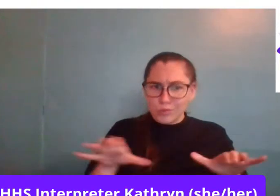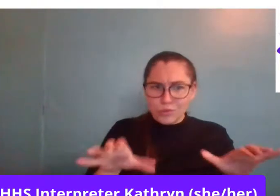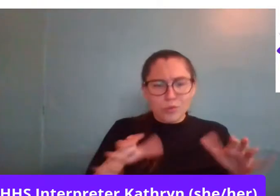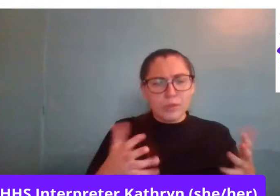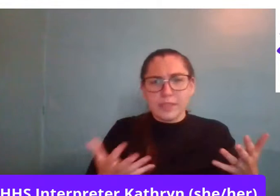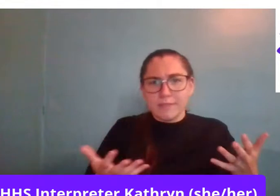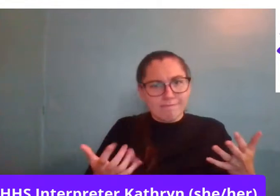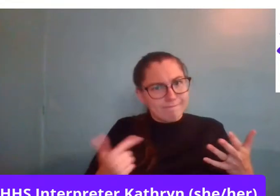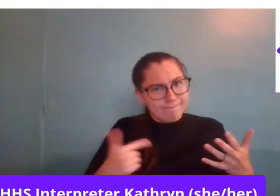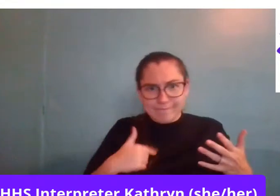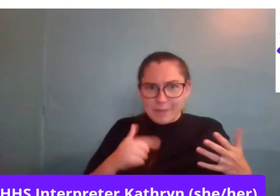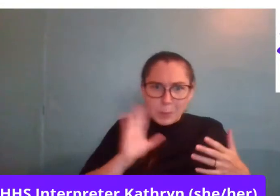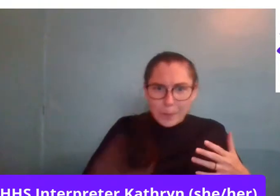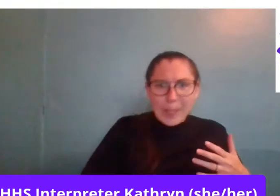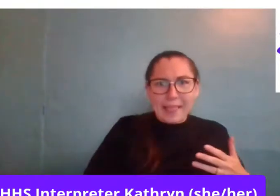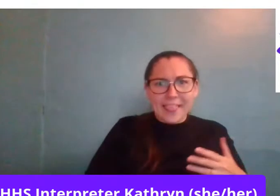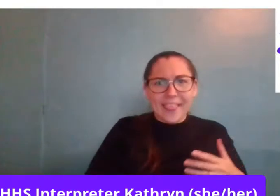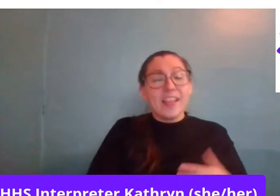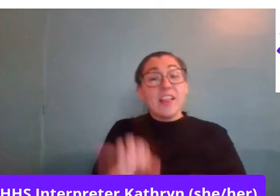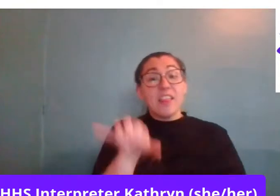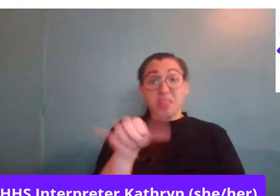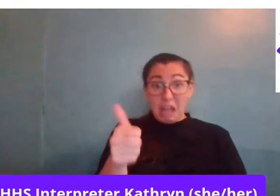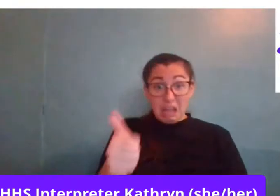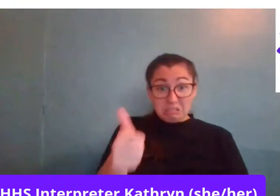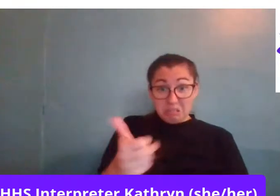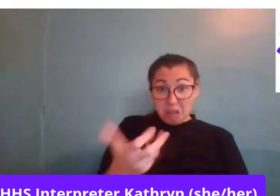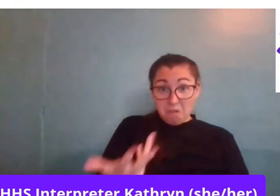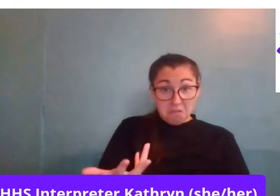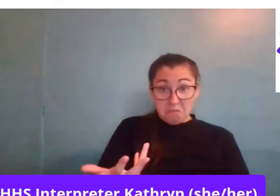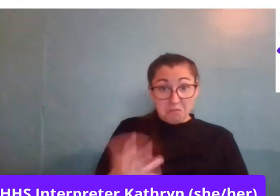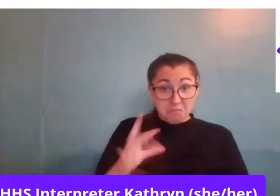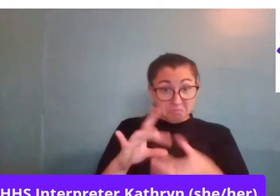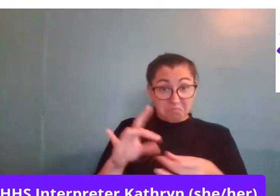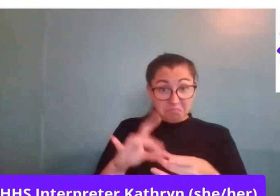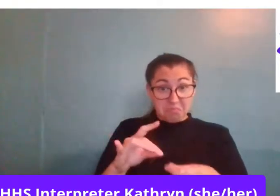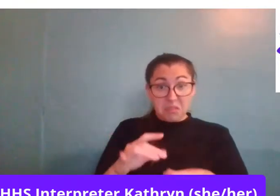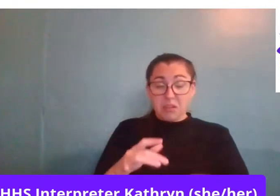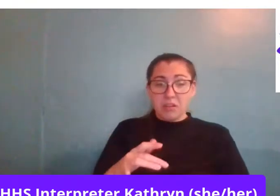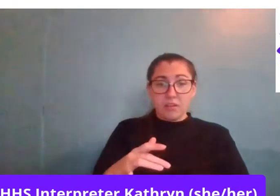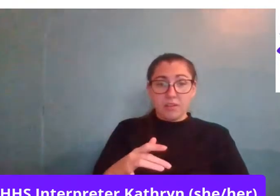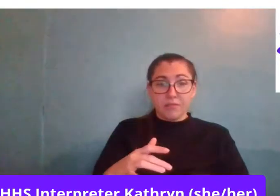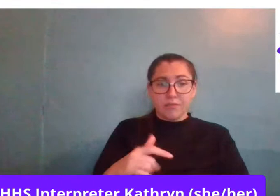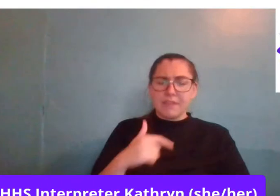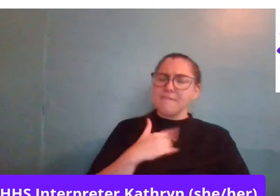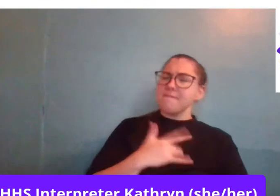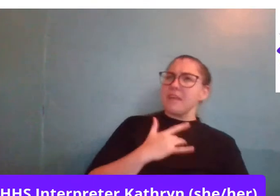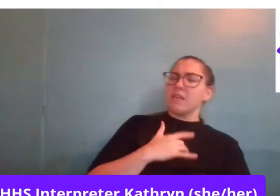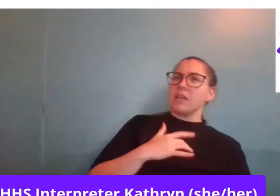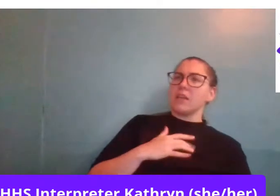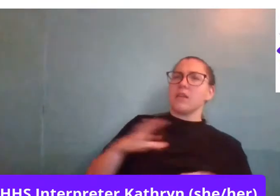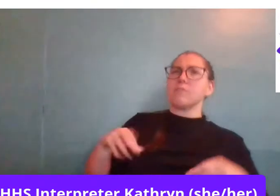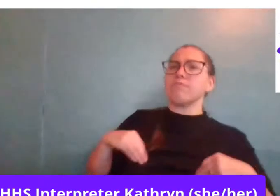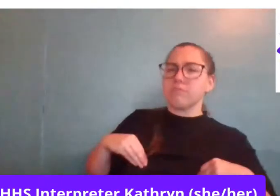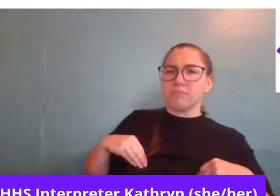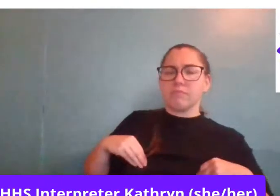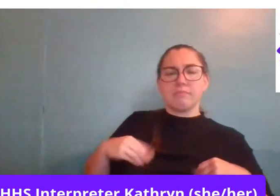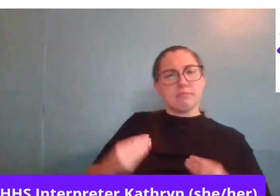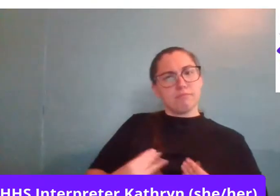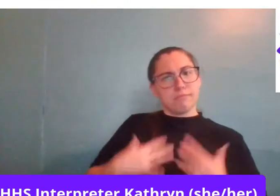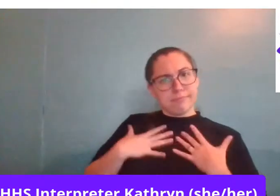And yeah, that in and of itself gives me opportunity for inspiration.